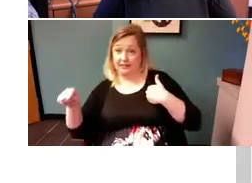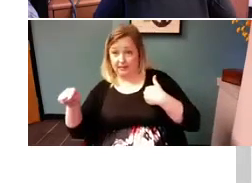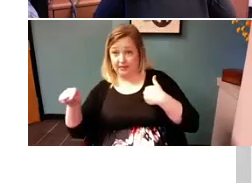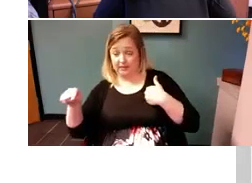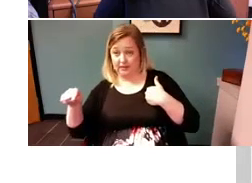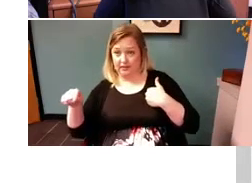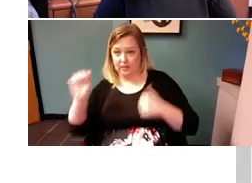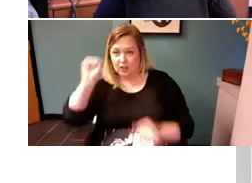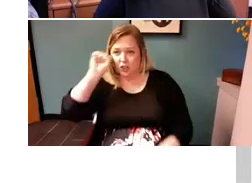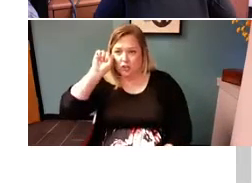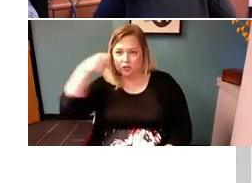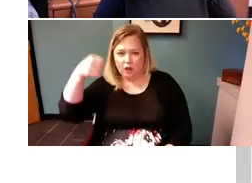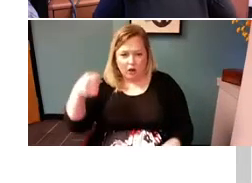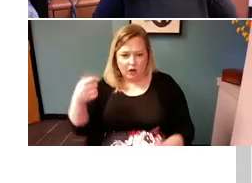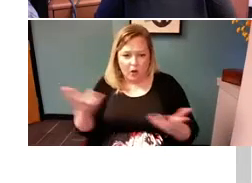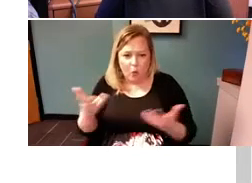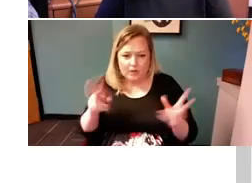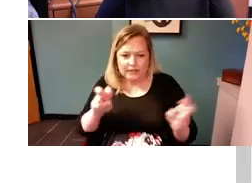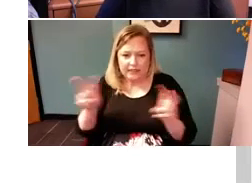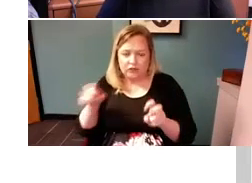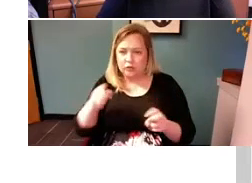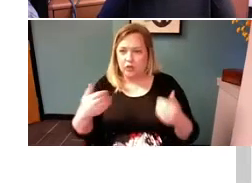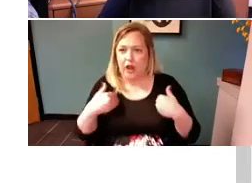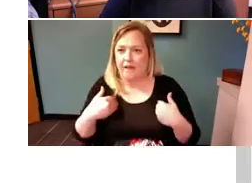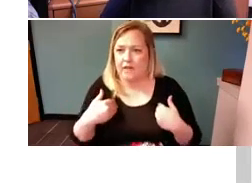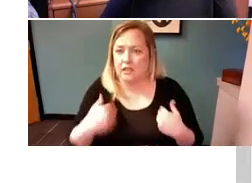Sean, what is the issue that you are having?